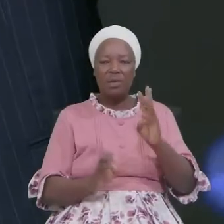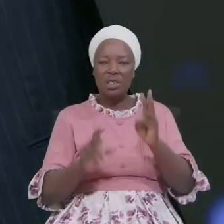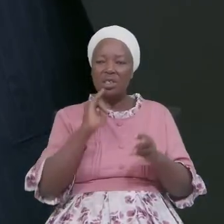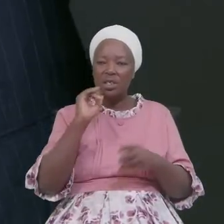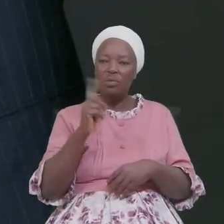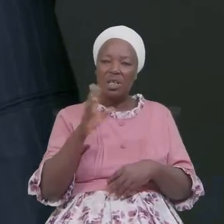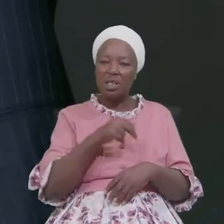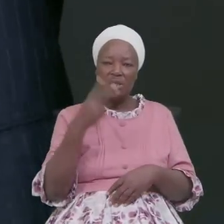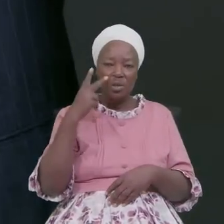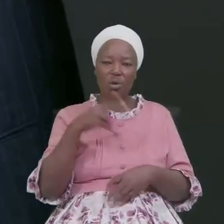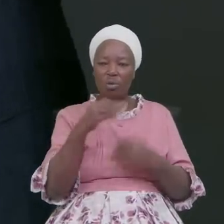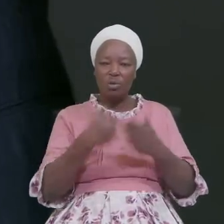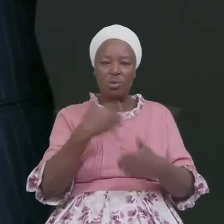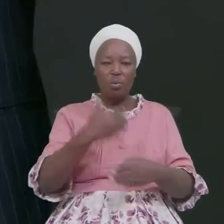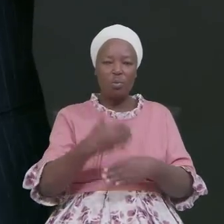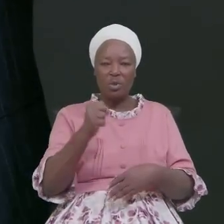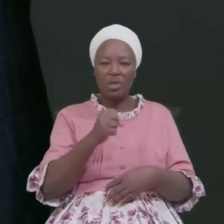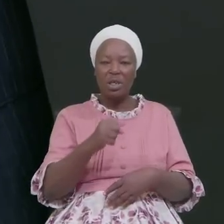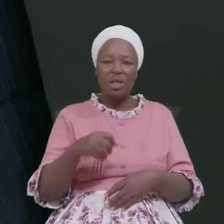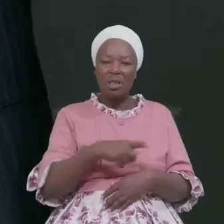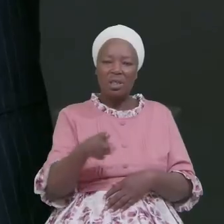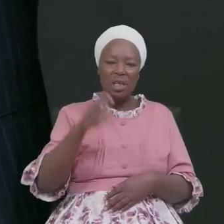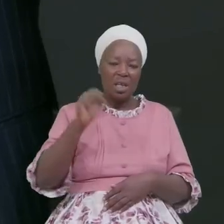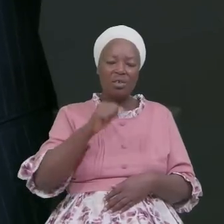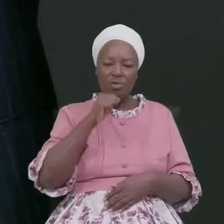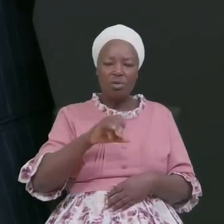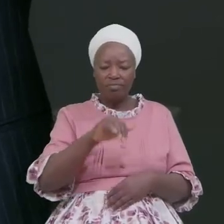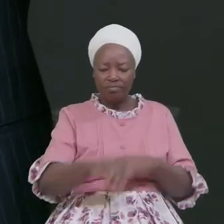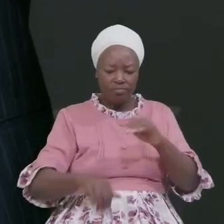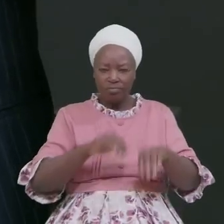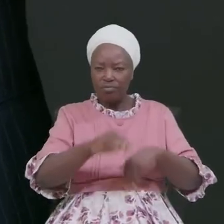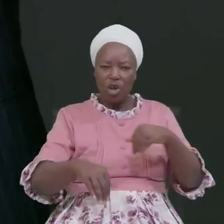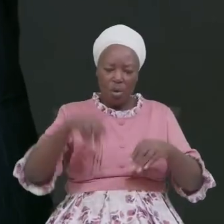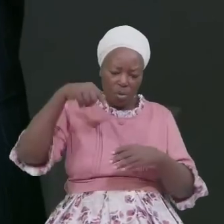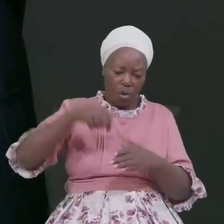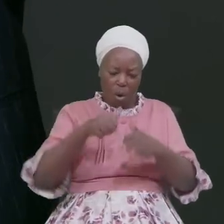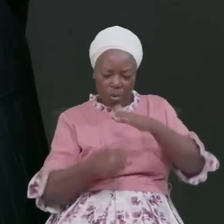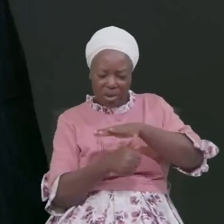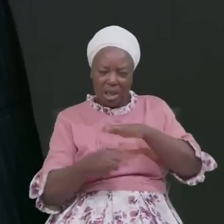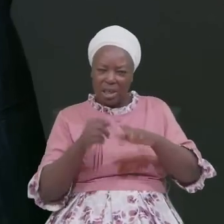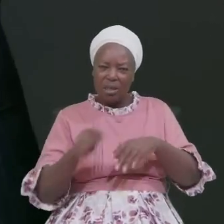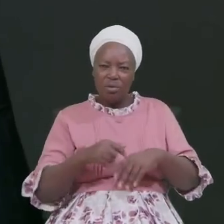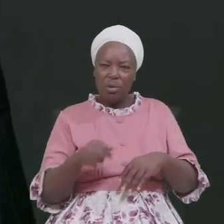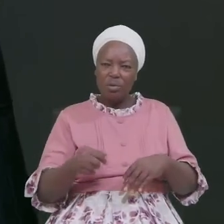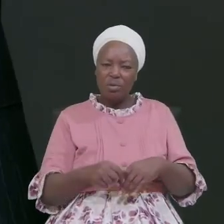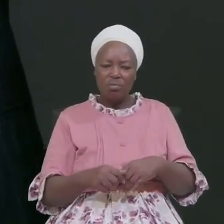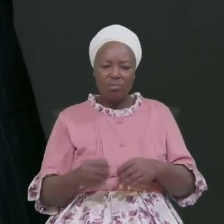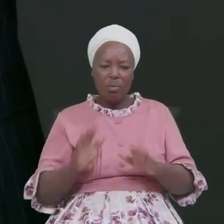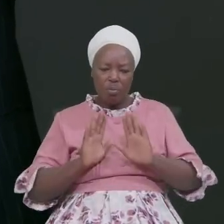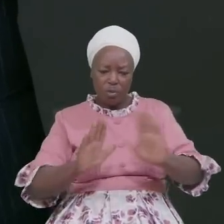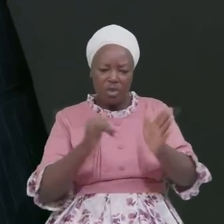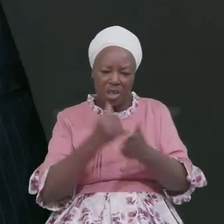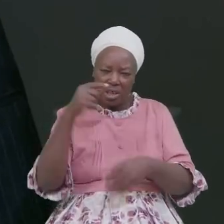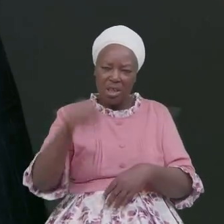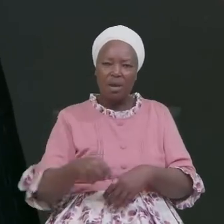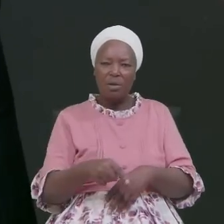those walls. They could not dig under, they could not blow it down,